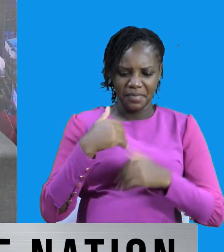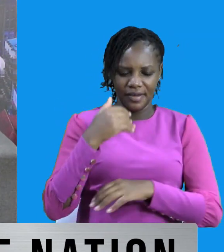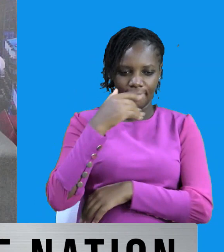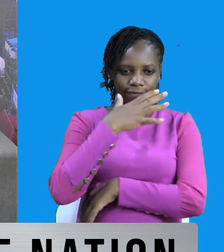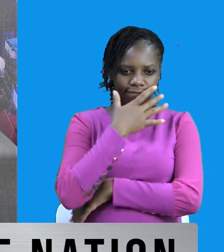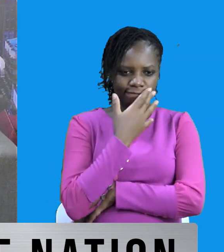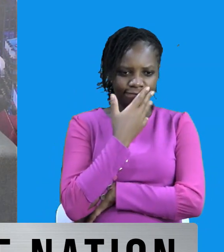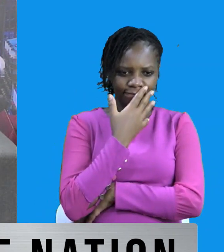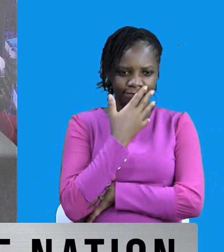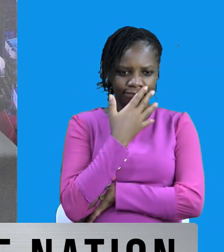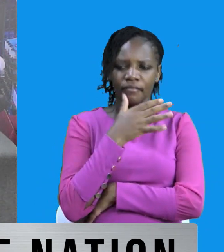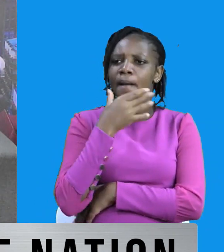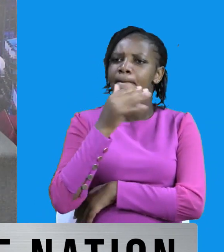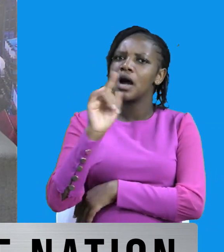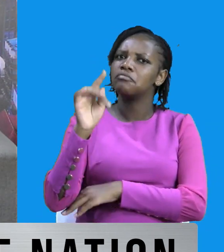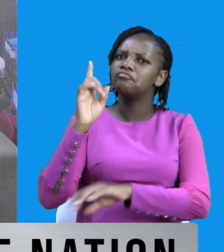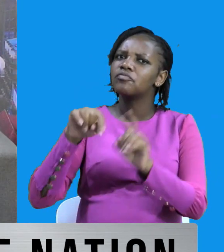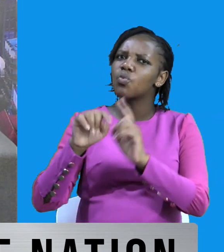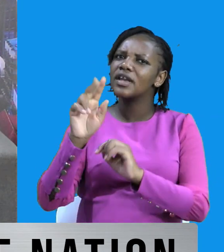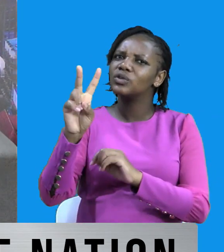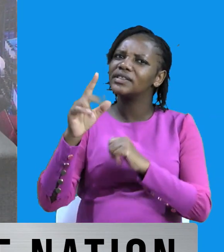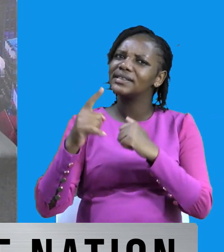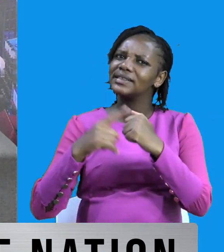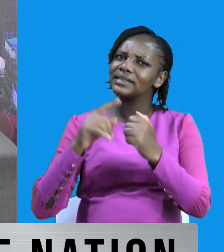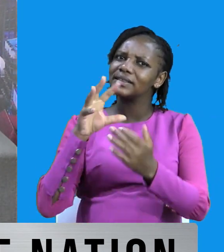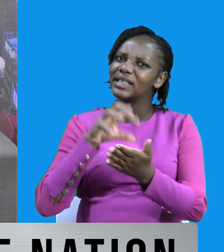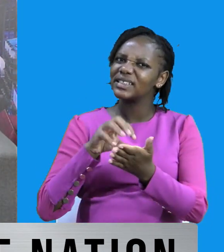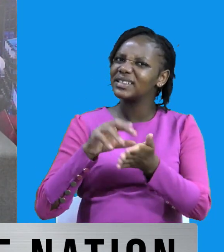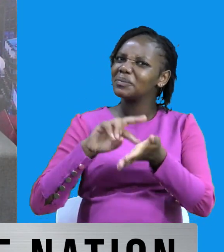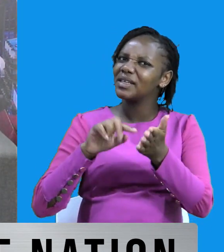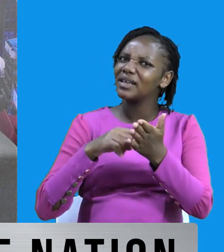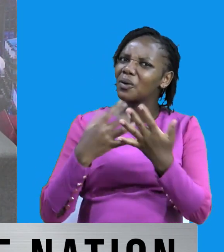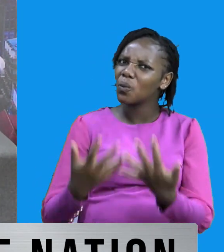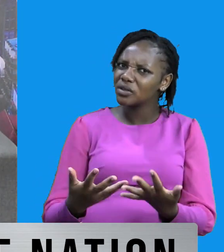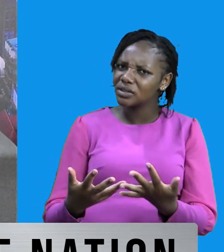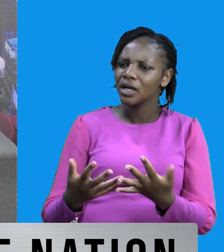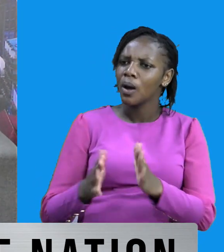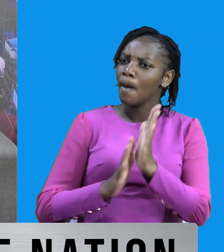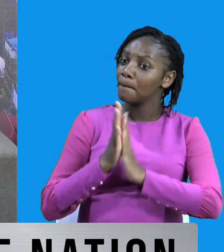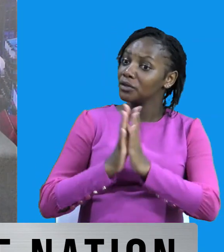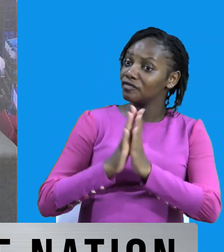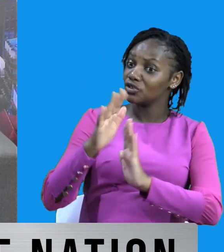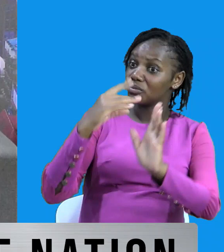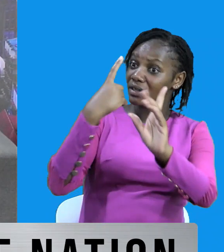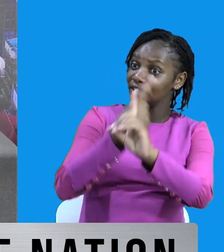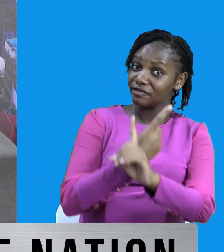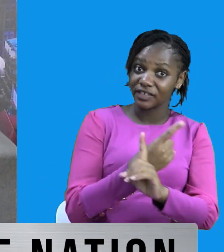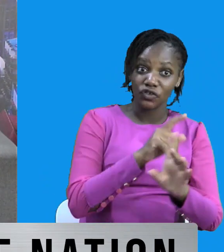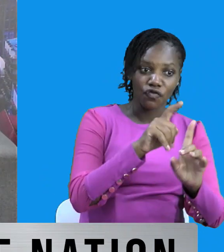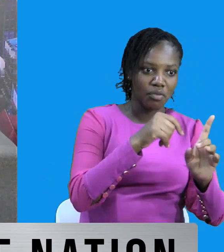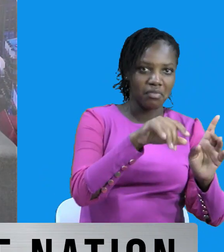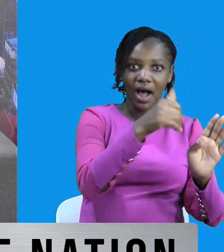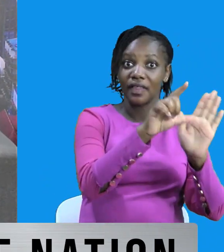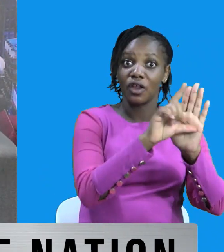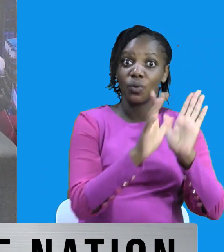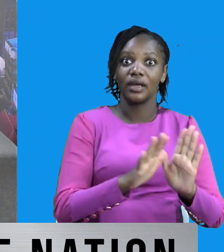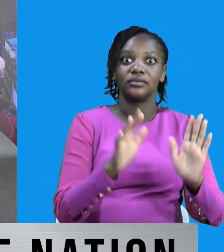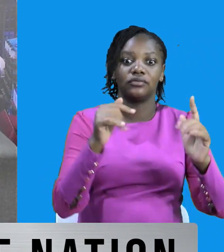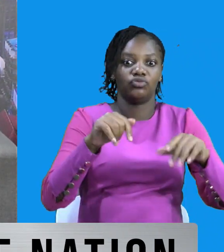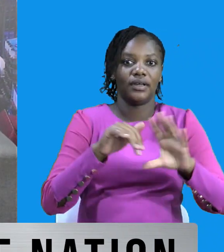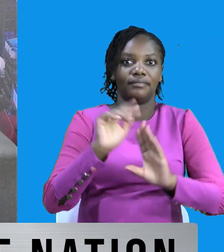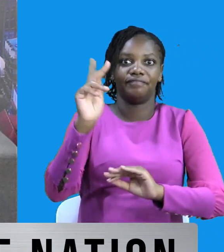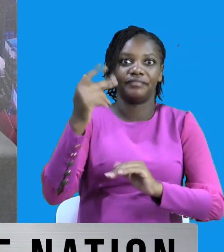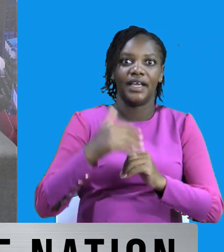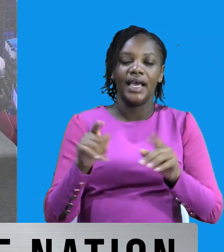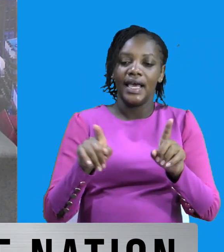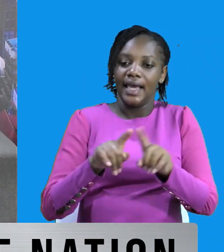is for him to have won those cases, it means his motivation is different from the motivation of lawyers today. And we